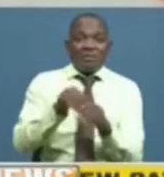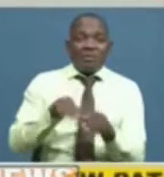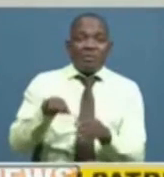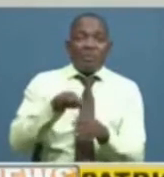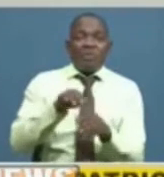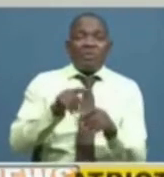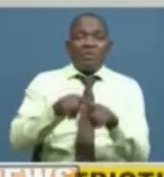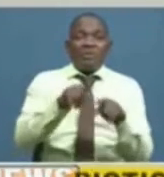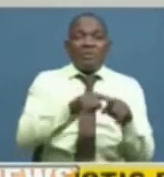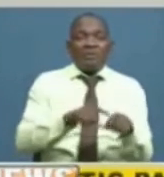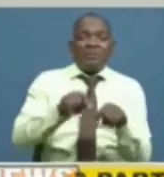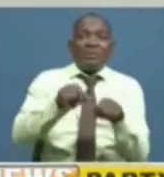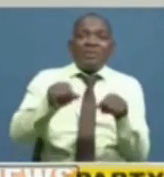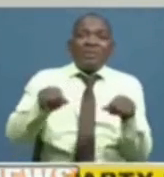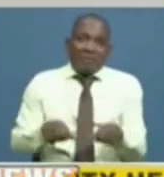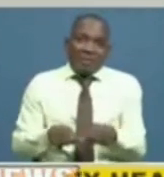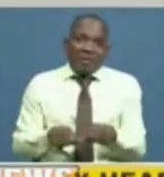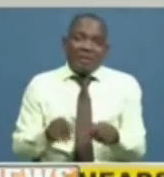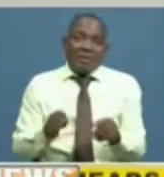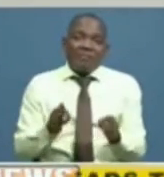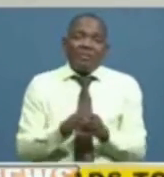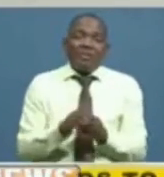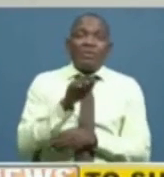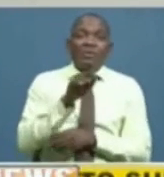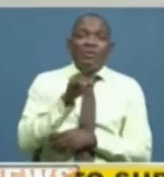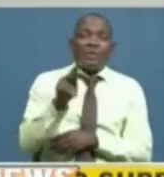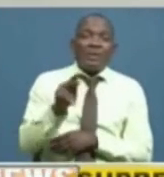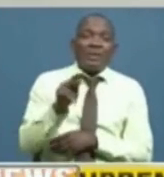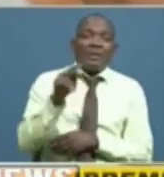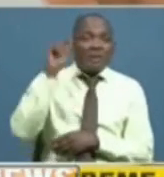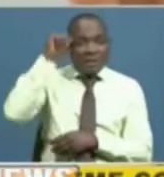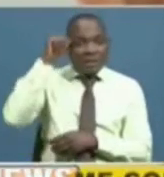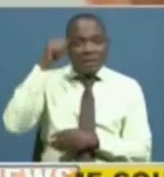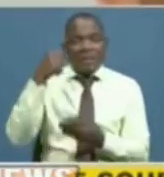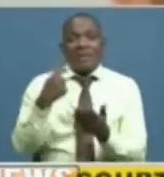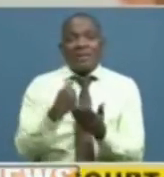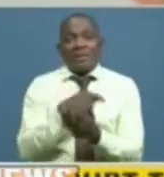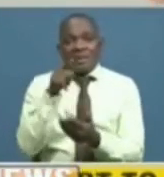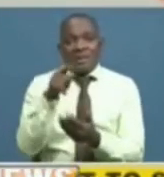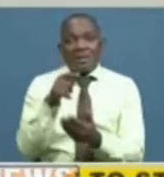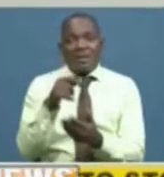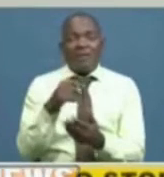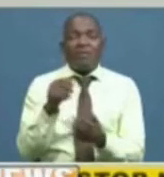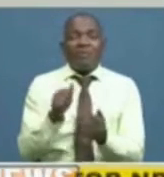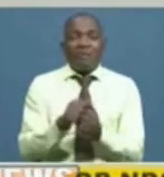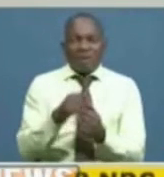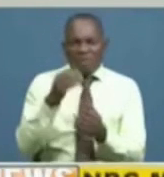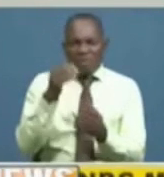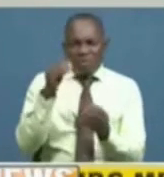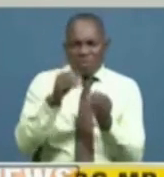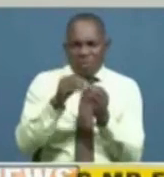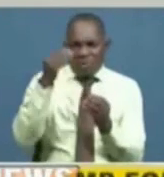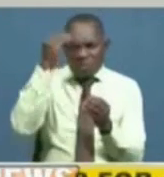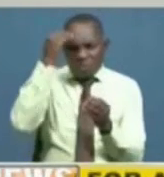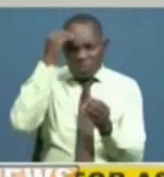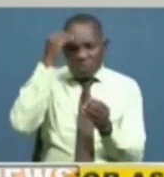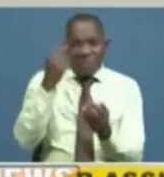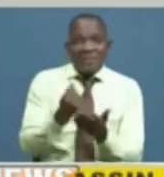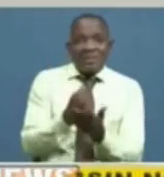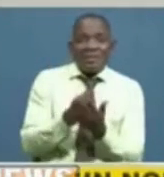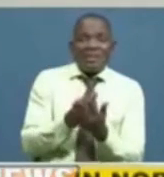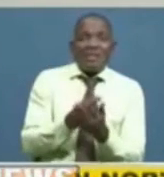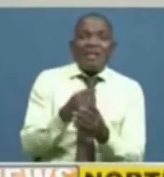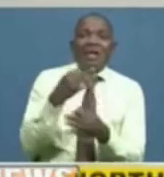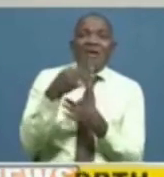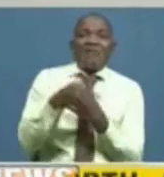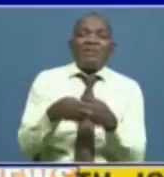different geographies, including the UK, Asia, and Ghana. He has in-depth knowledge in treasury and foreign exchange